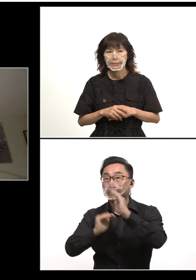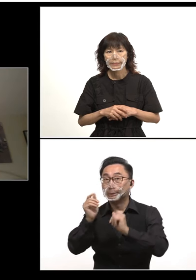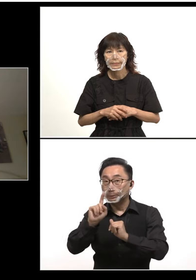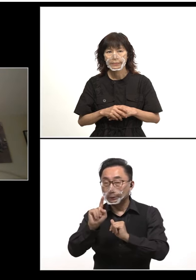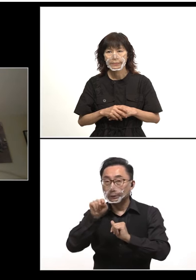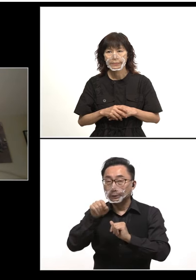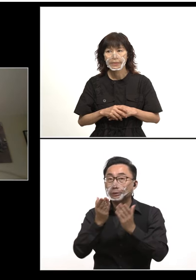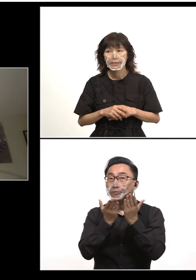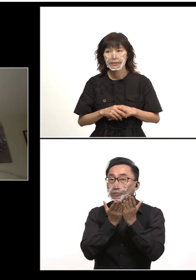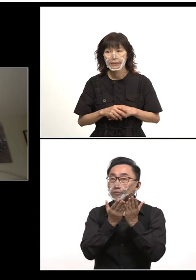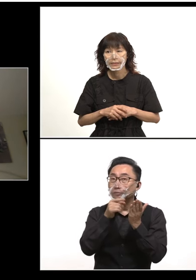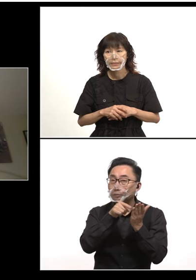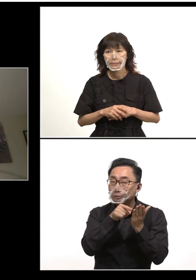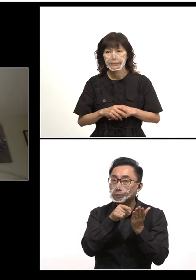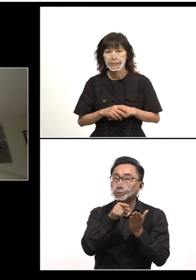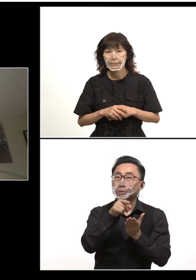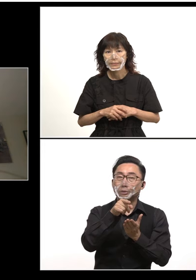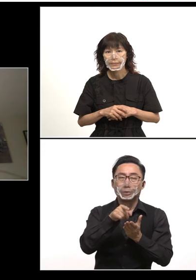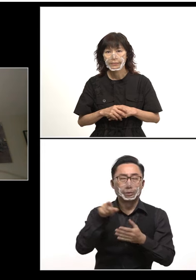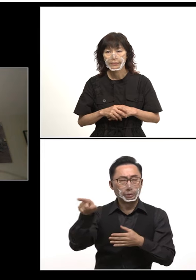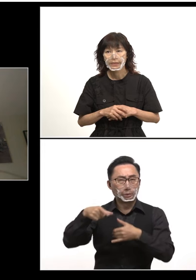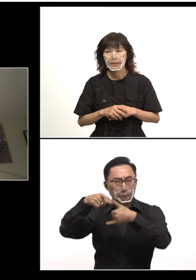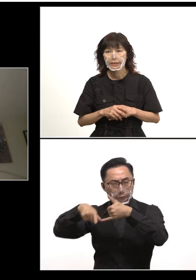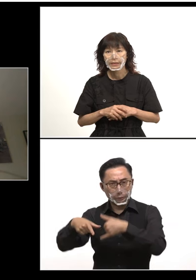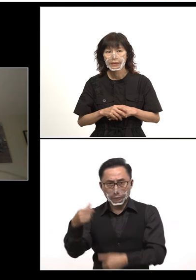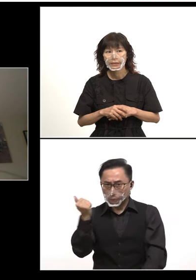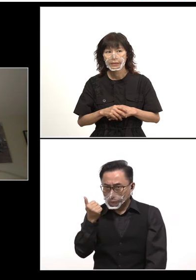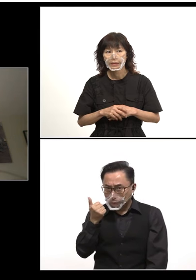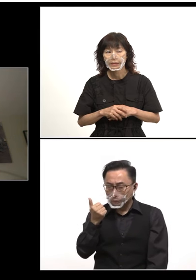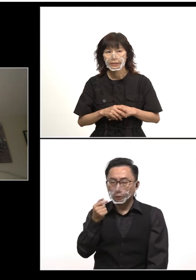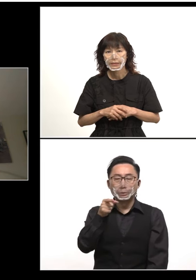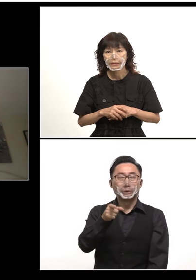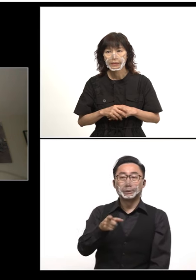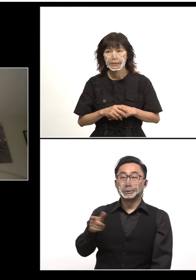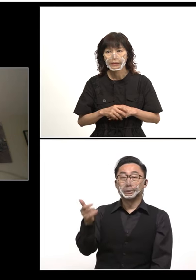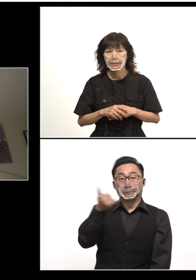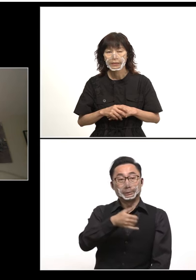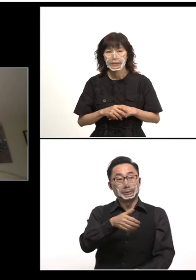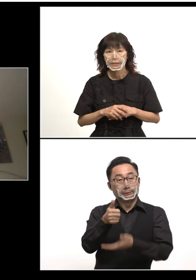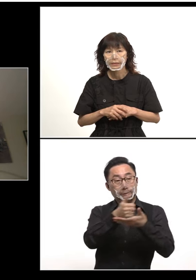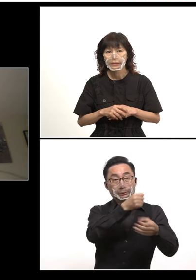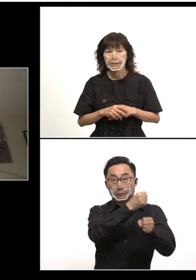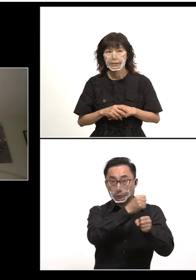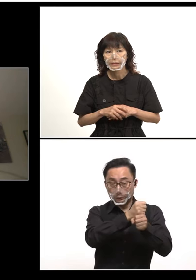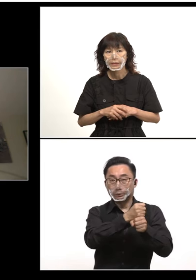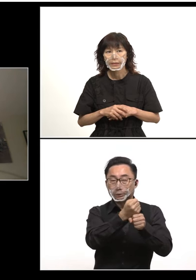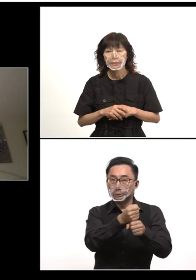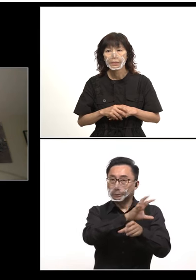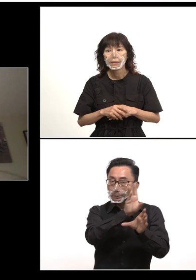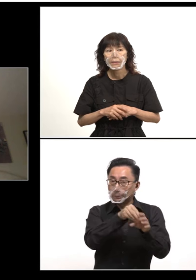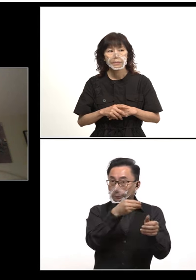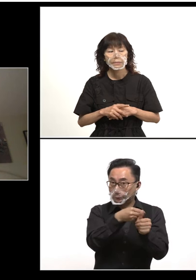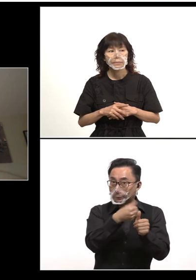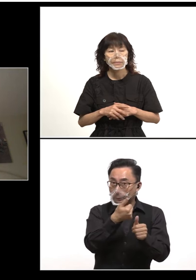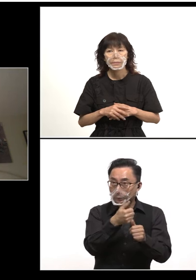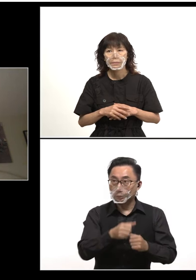do, or is there like some kind of like placement test that you're giving them before enrolling? Yes. So initially, and